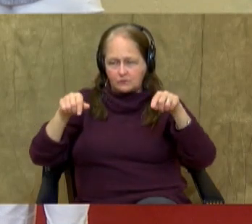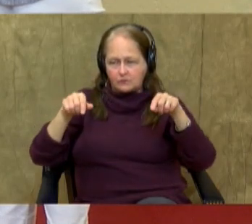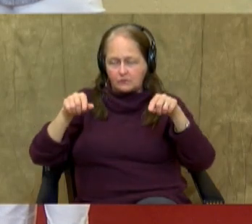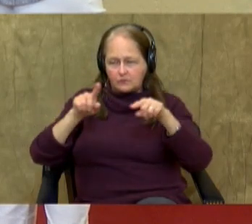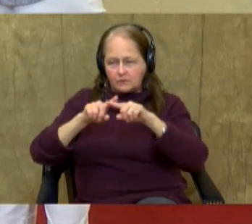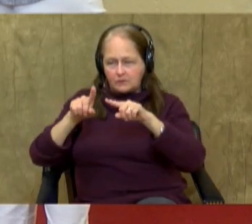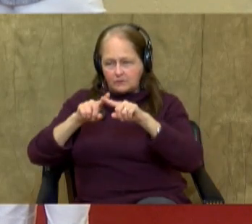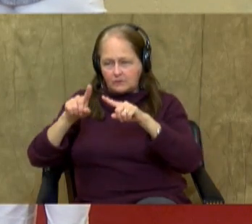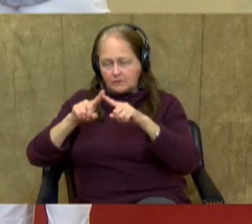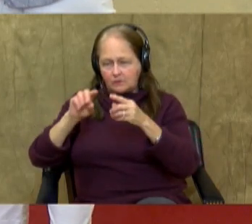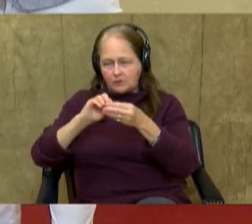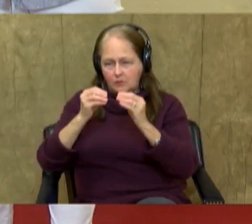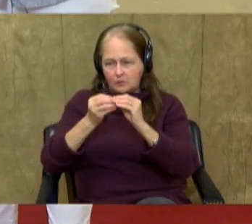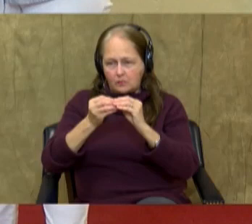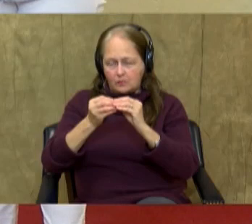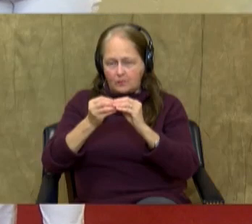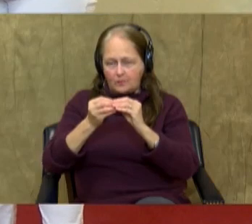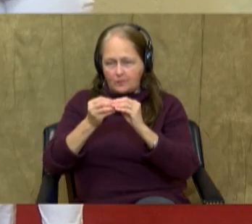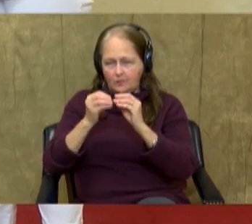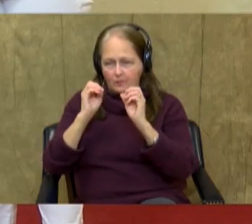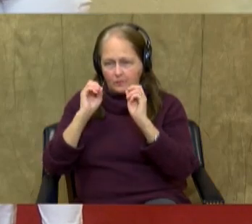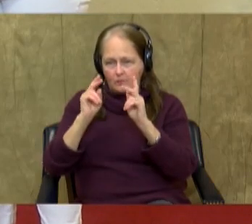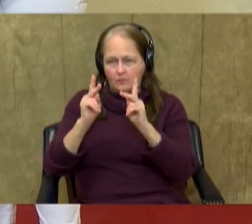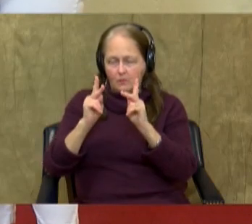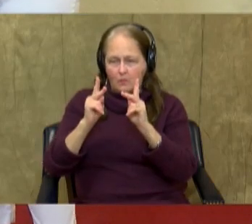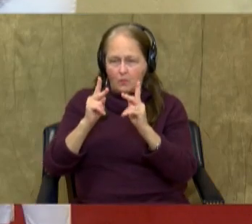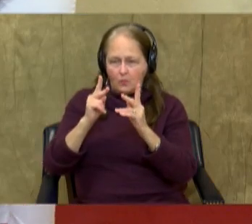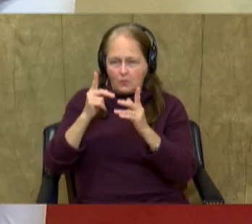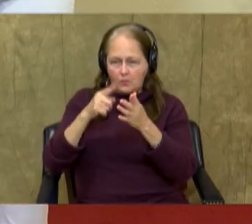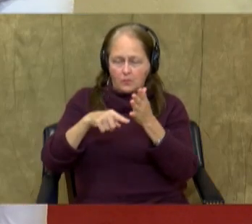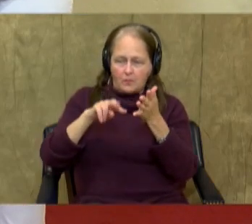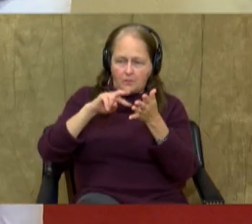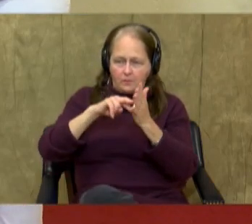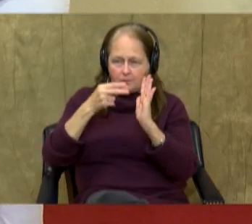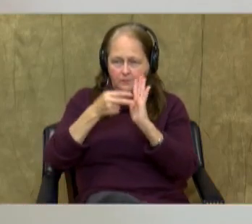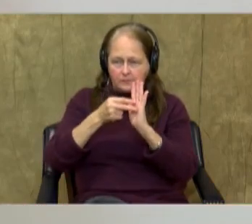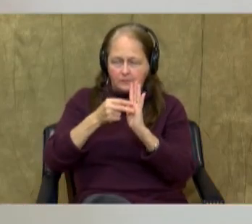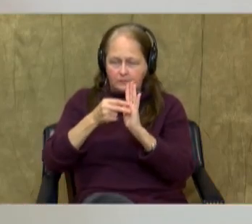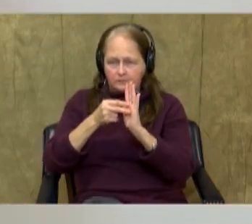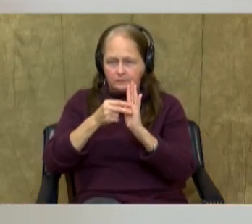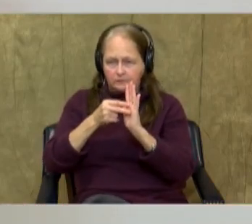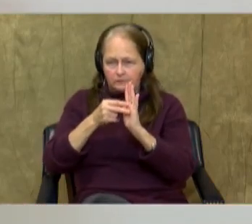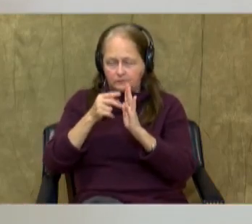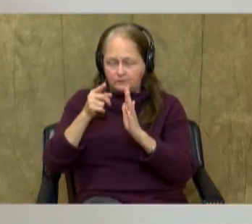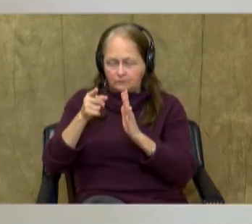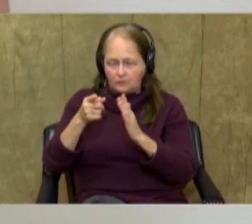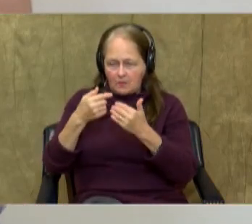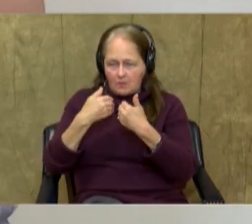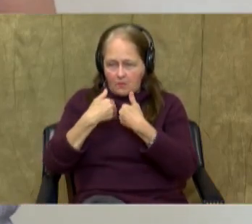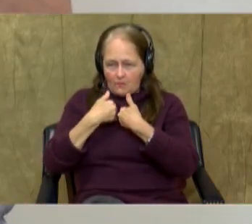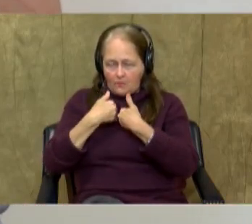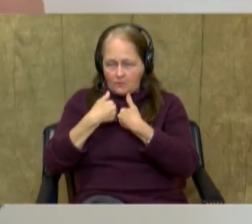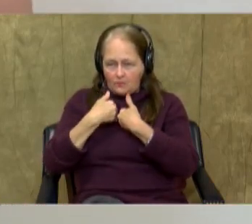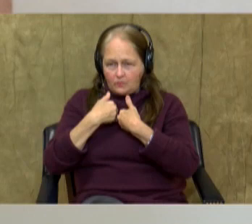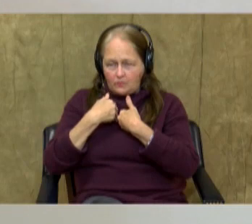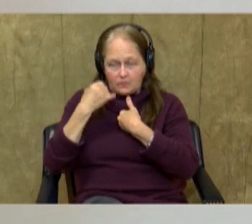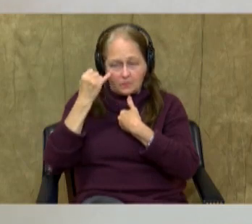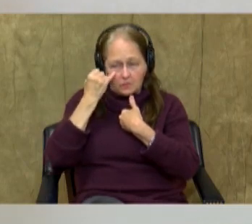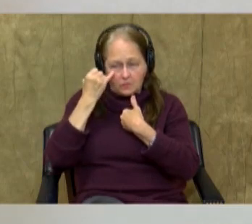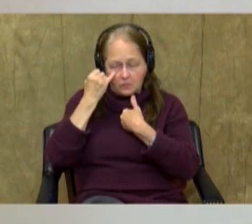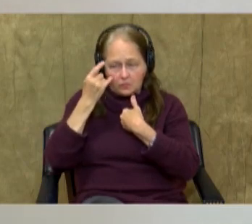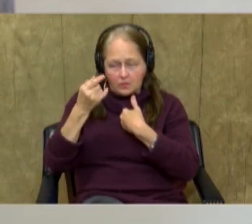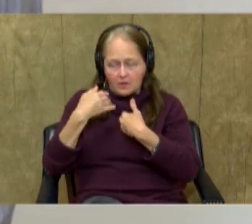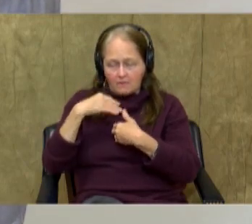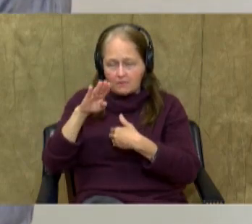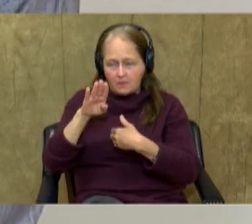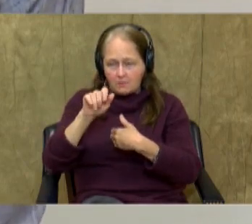numbers that name each bar. Okay, so what this means is, instead of having, when you do a bar graph,